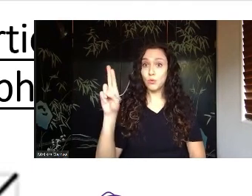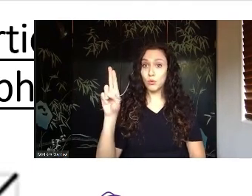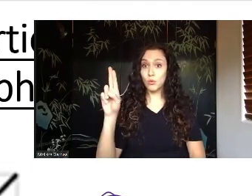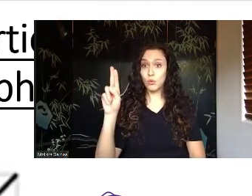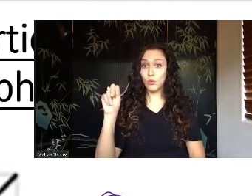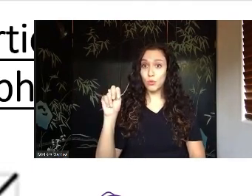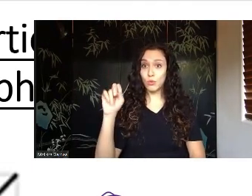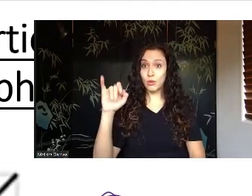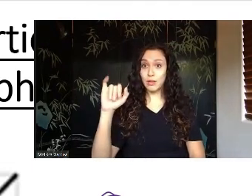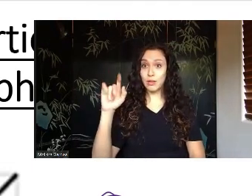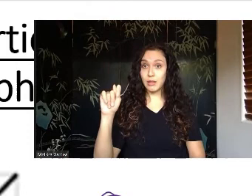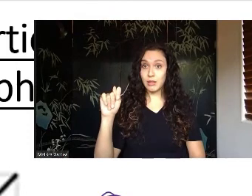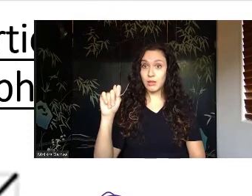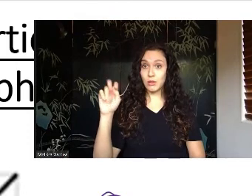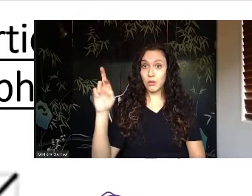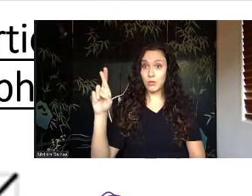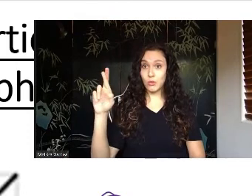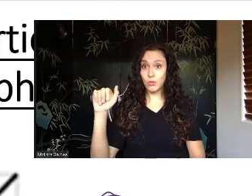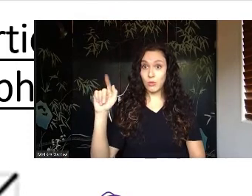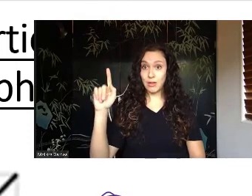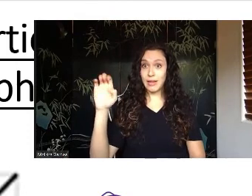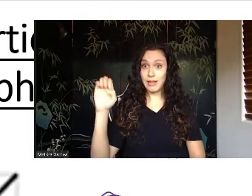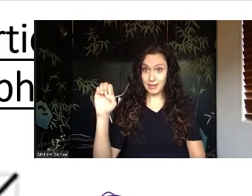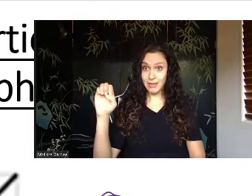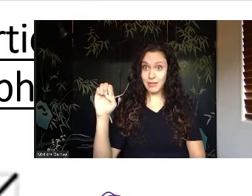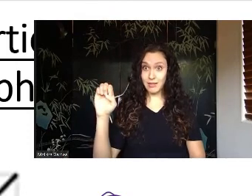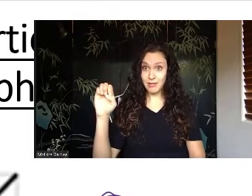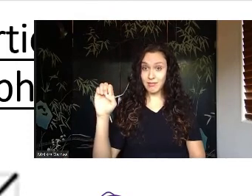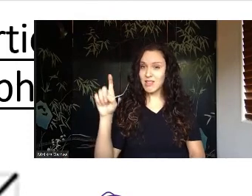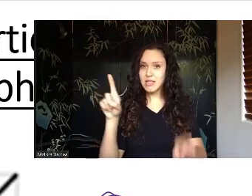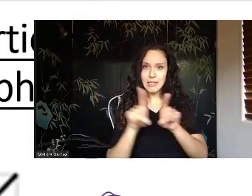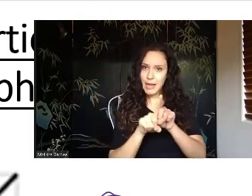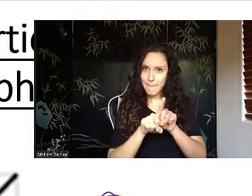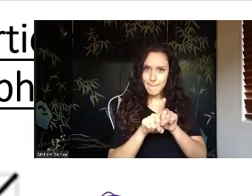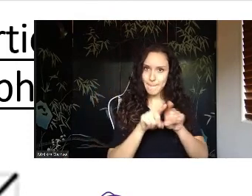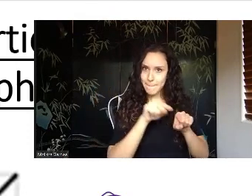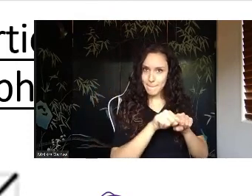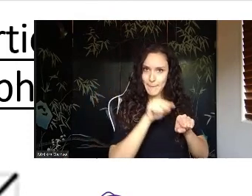Okay. The unit rates